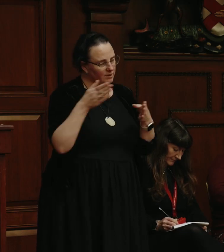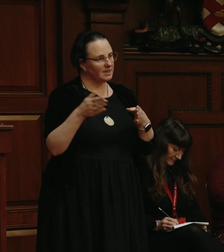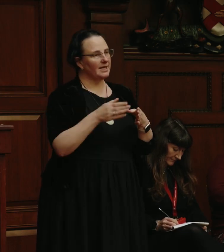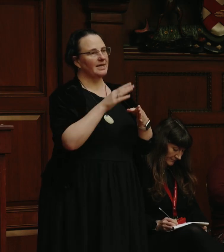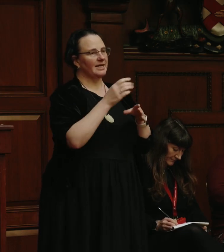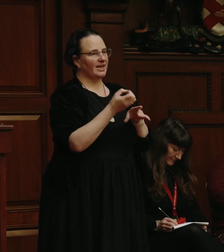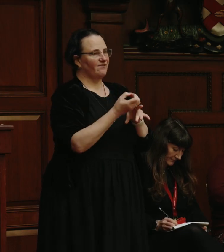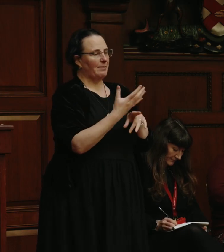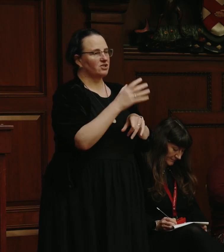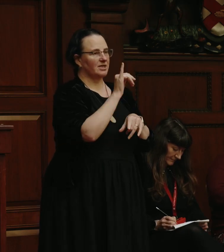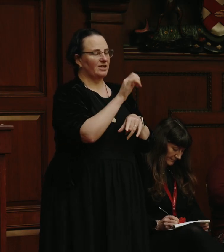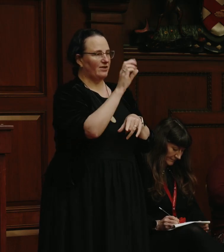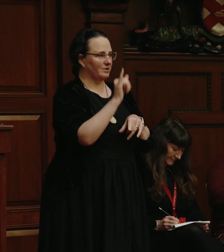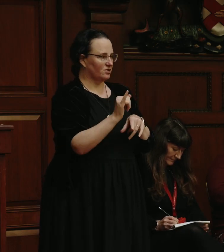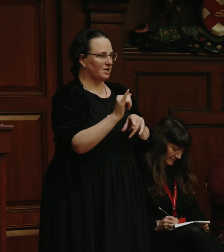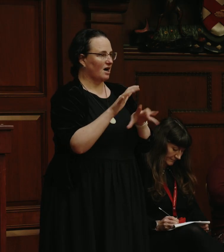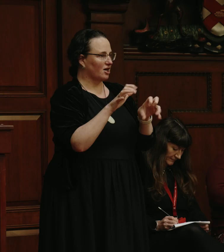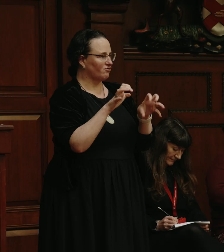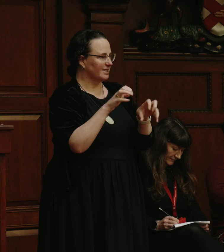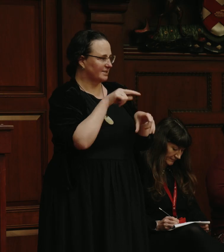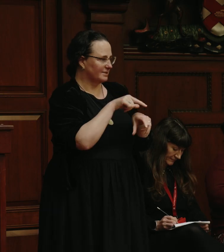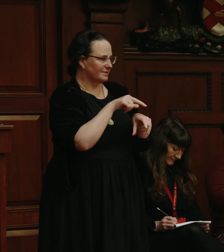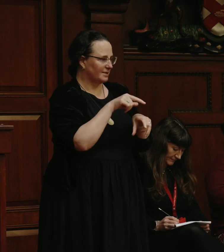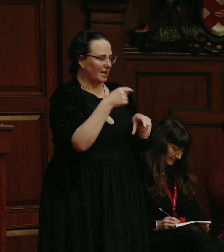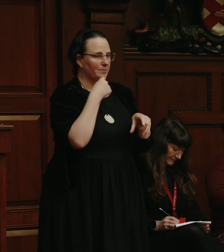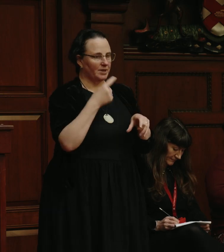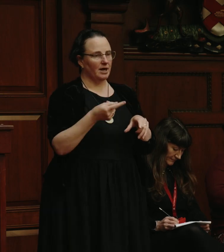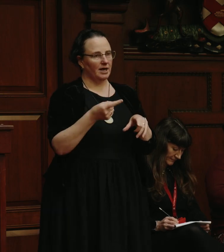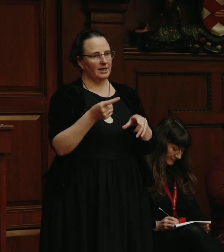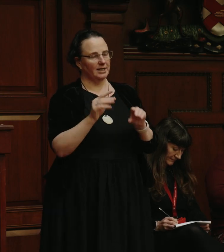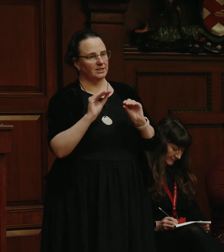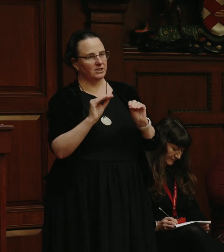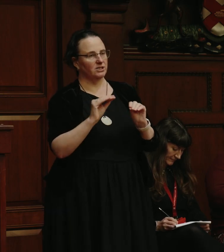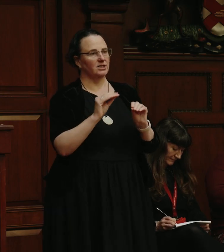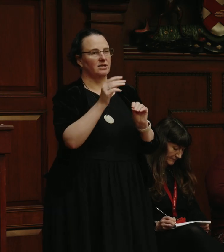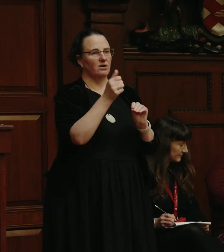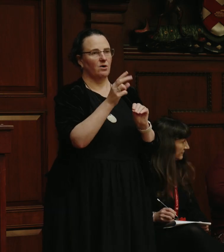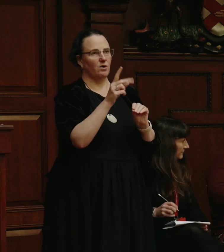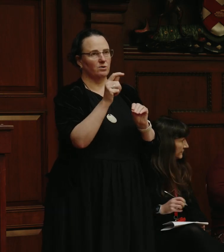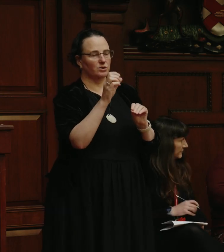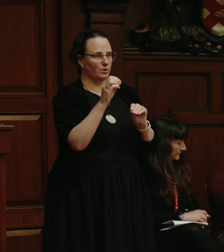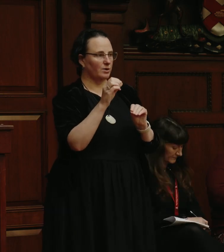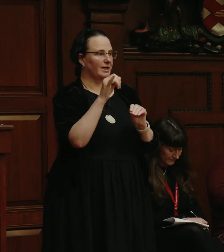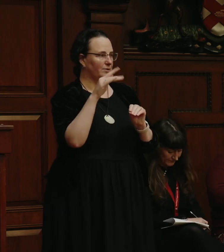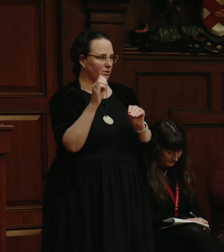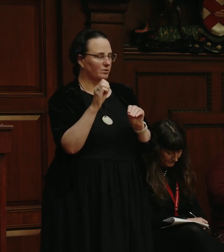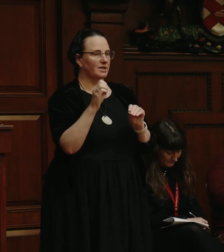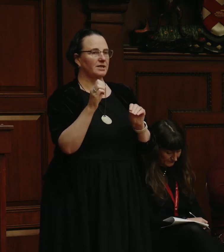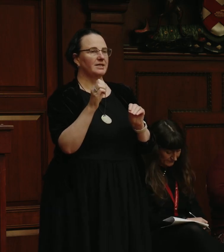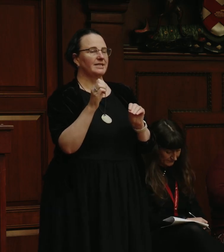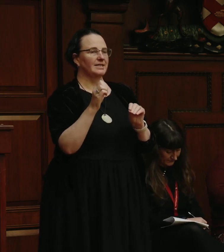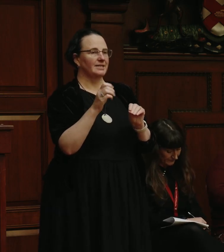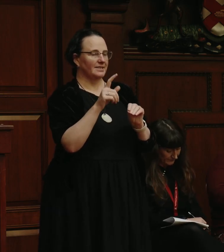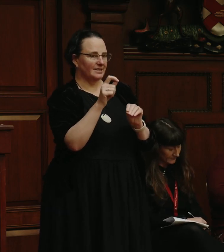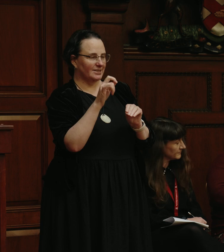inflammatory arthritis. That gets the headlines. But I do the autoimmune connective tissue session, so I give as much airtime